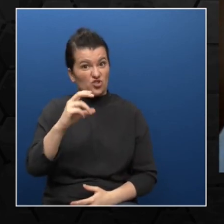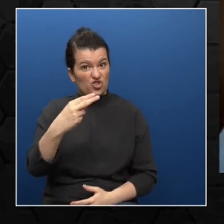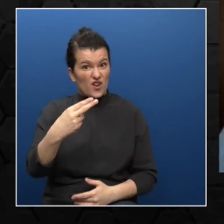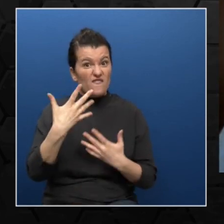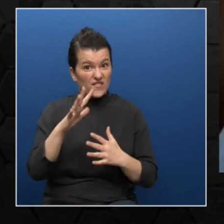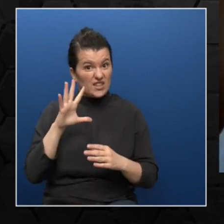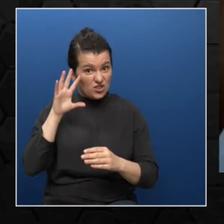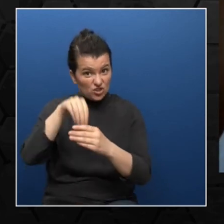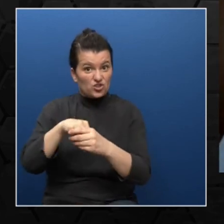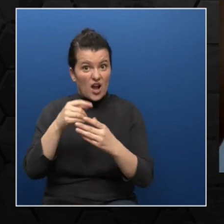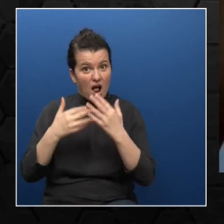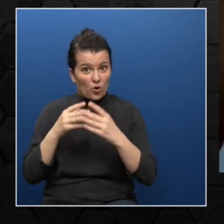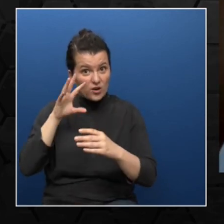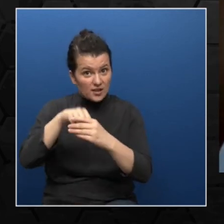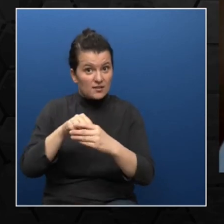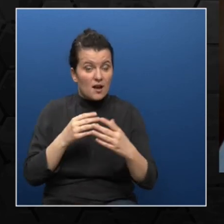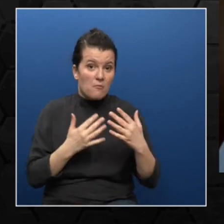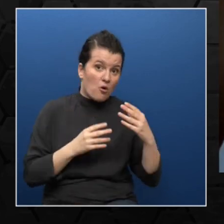I am